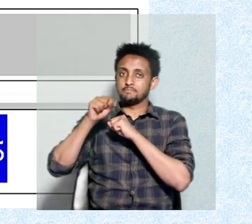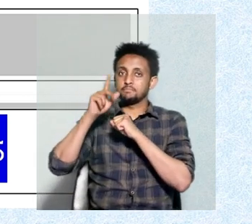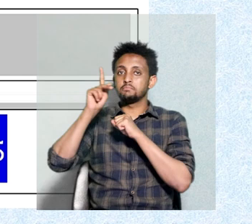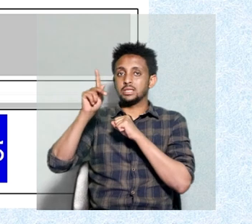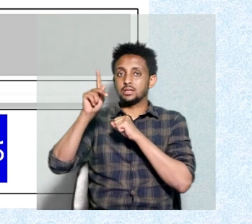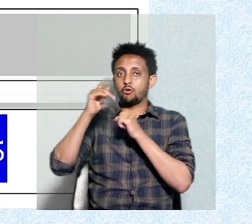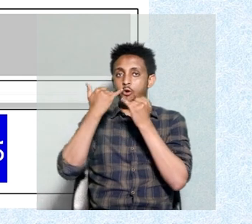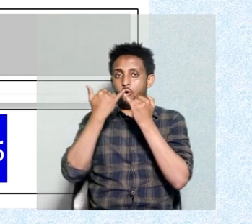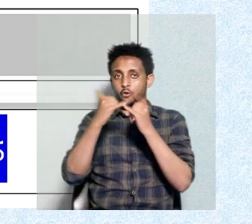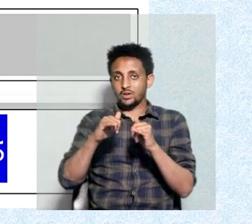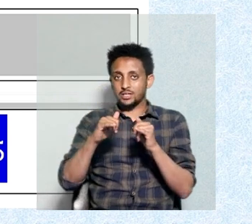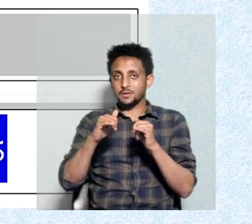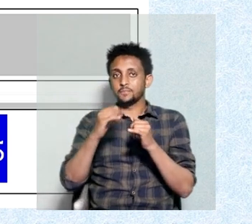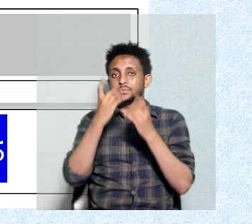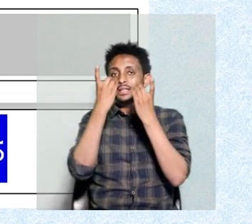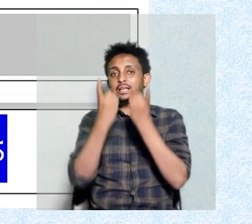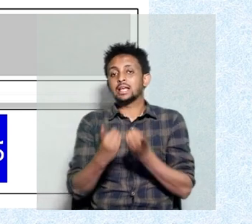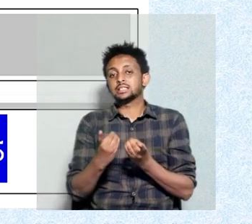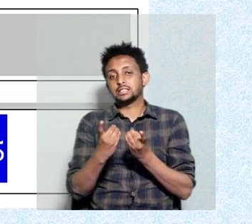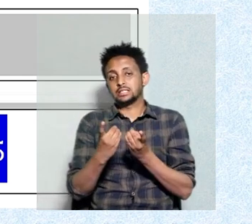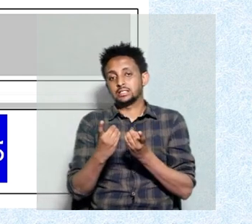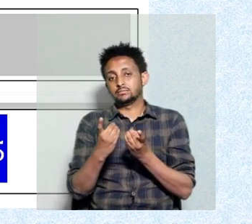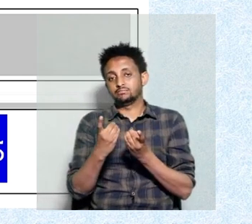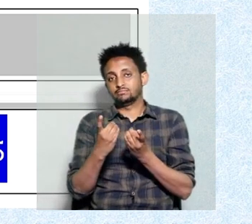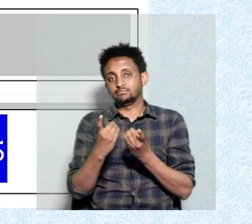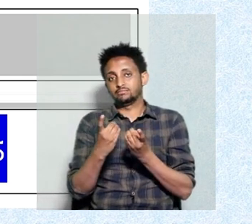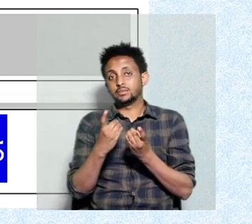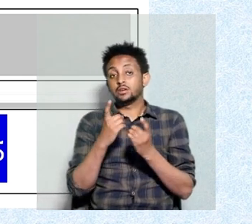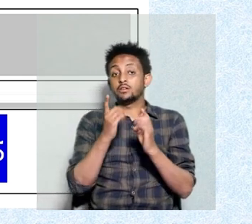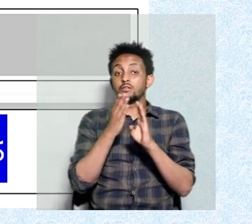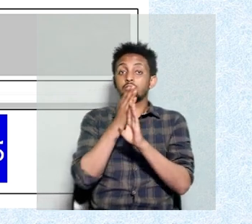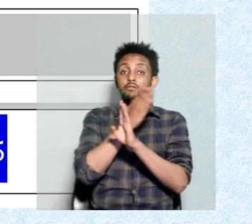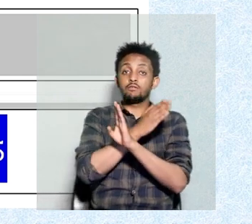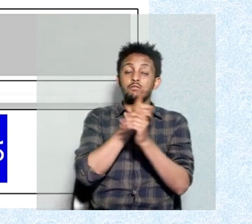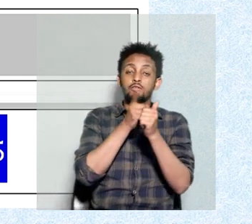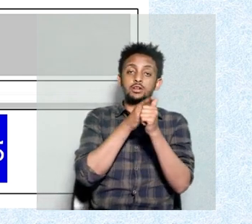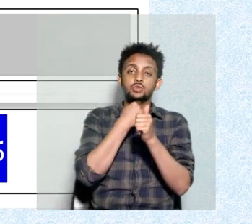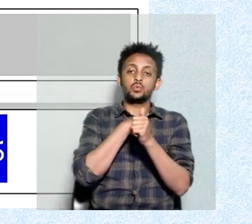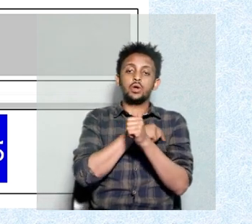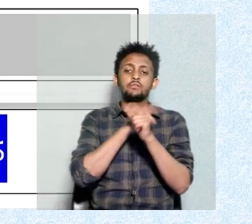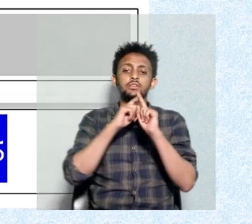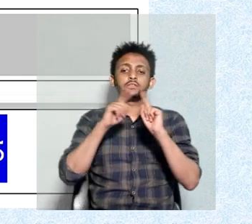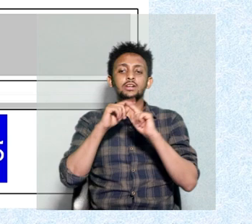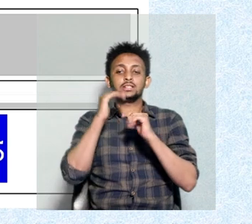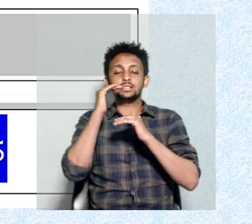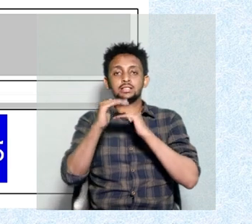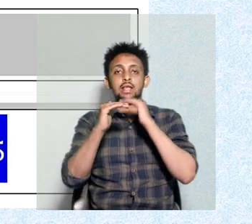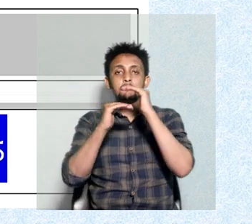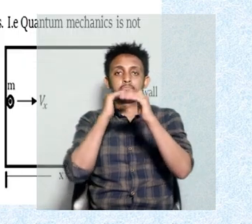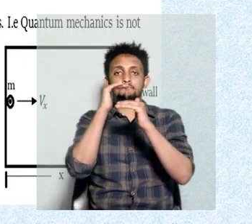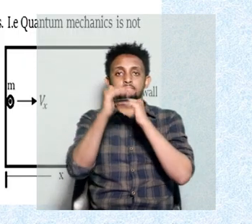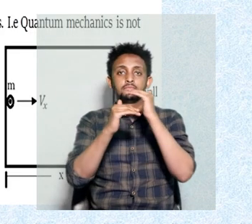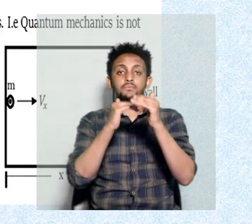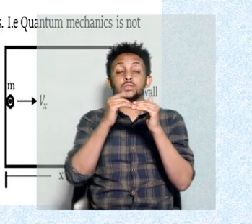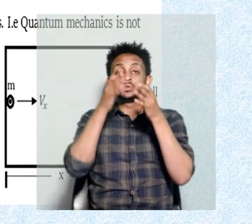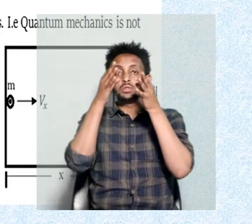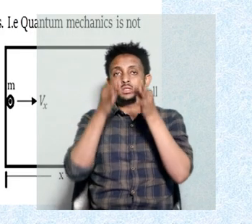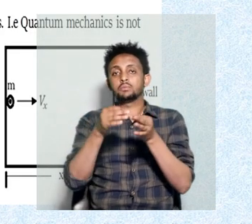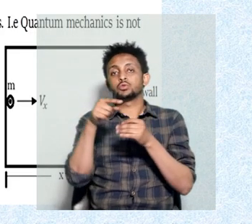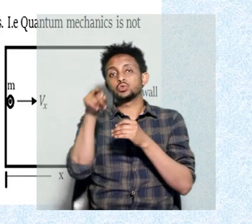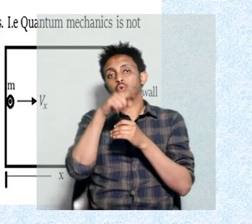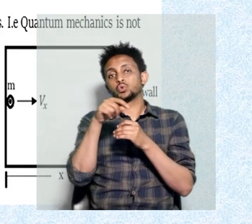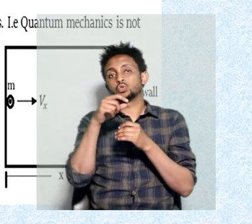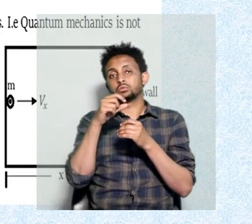P, over density rho. So the first equation is this one. Actually, we have different steps to determine